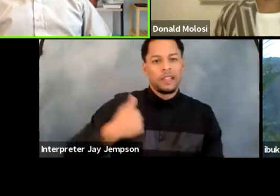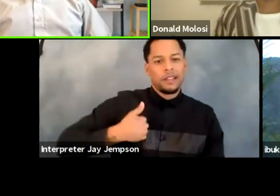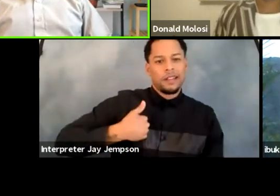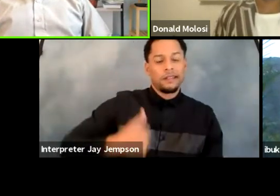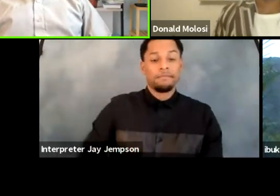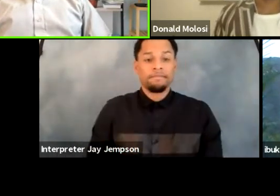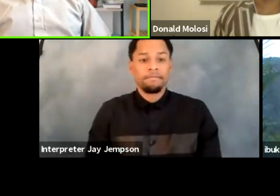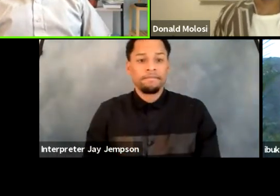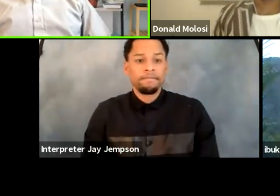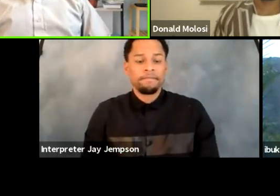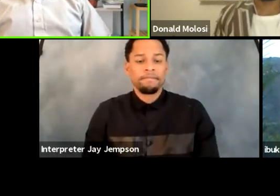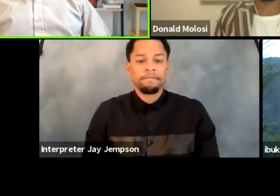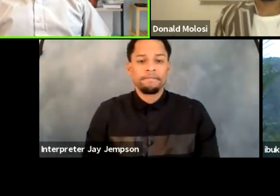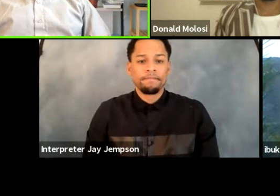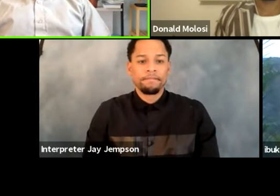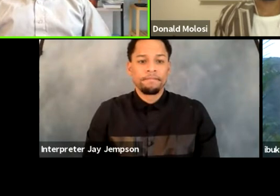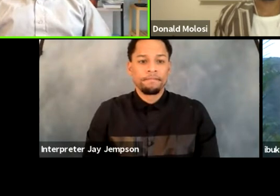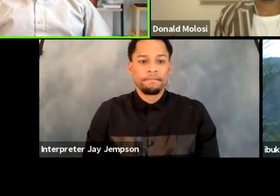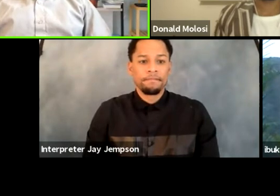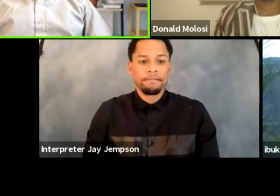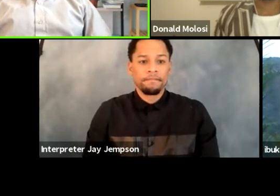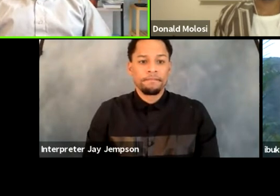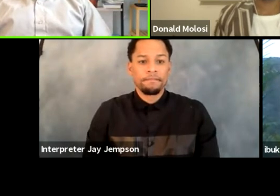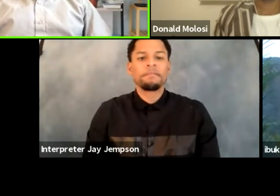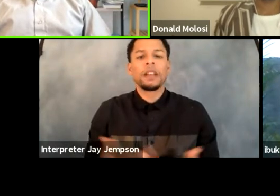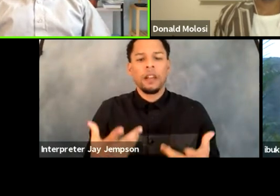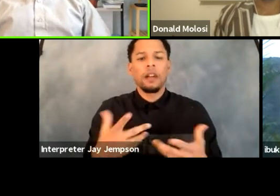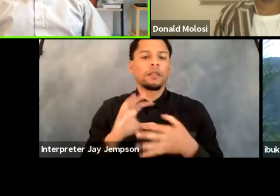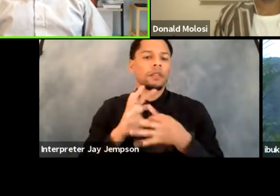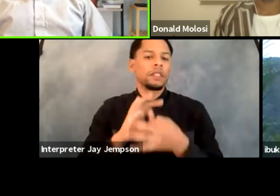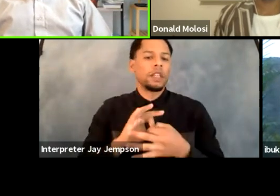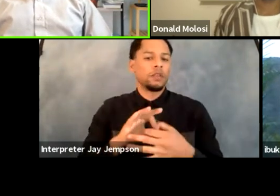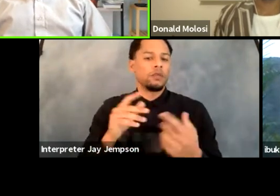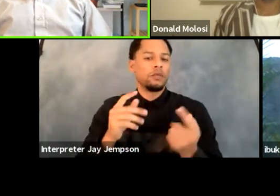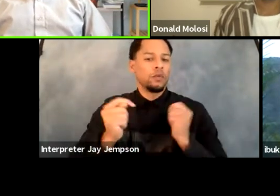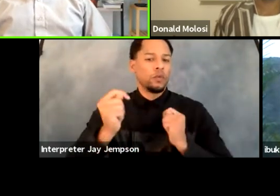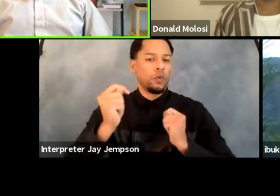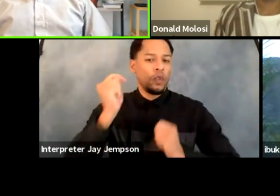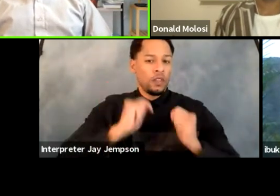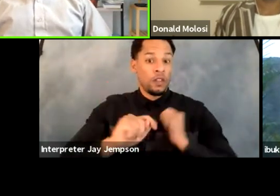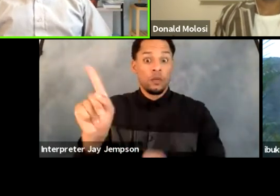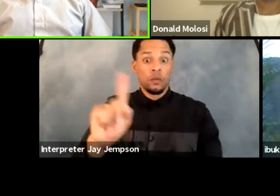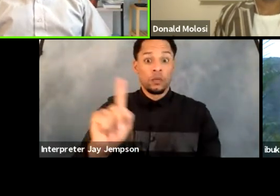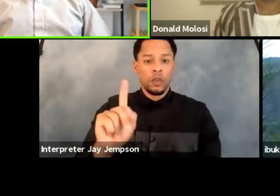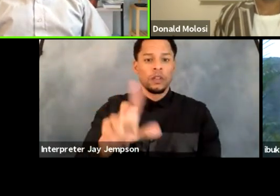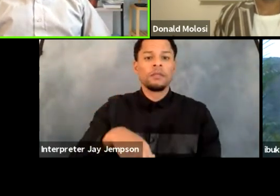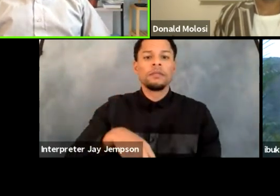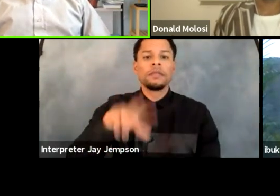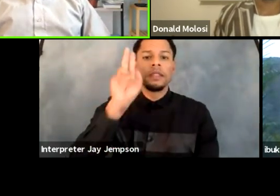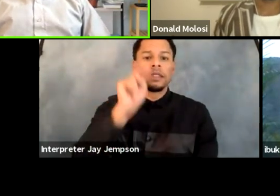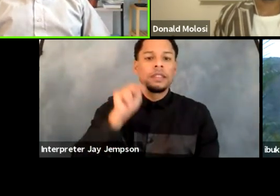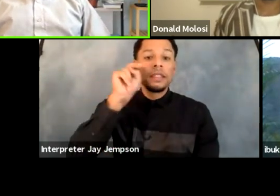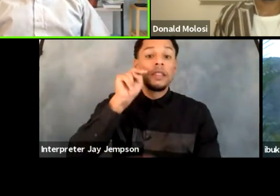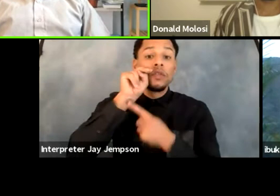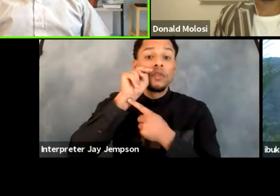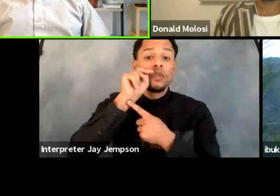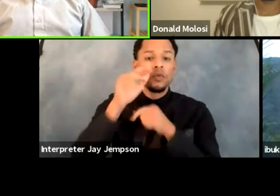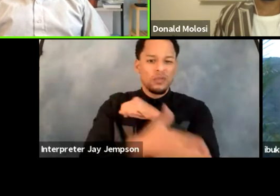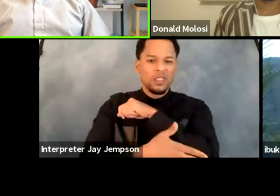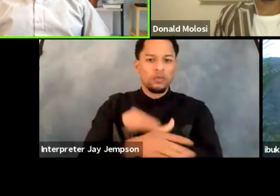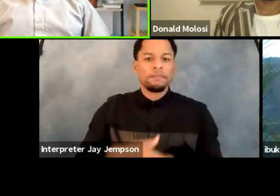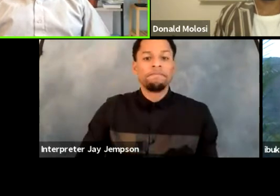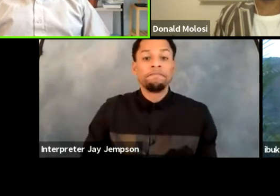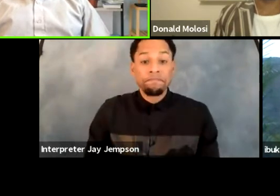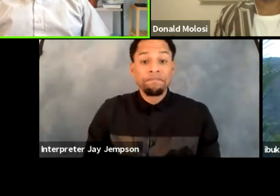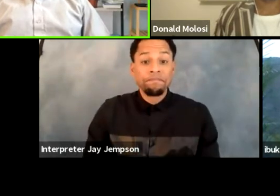I have connection with Theater Emission International in Nigeria. And really excited to be on